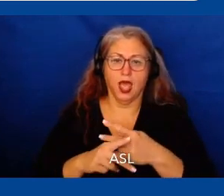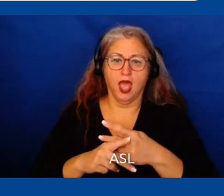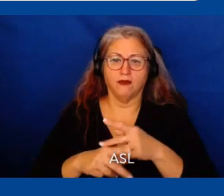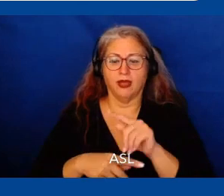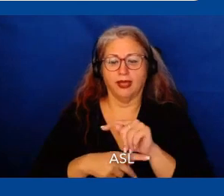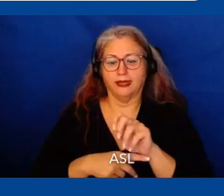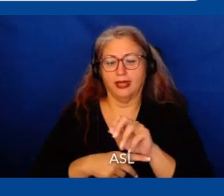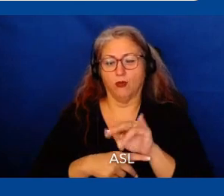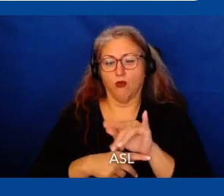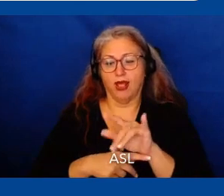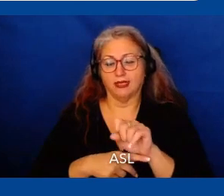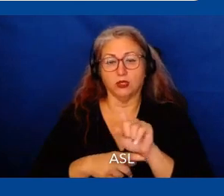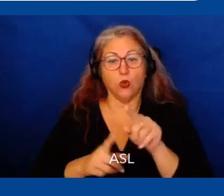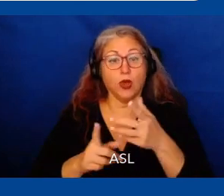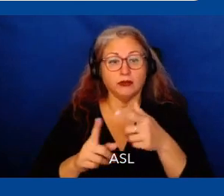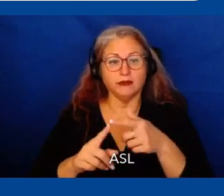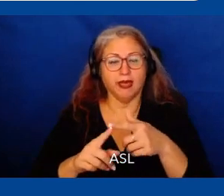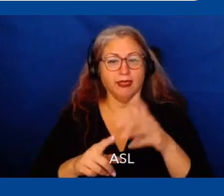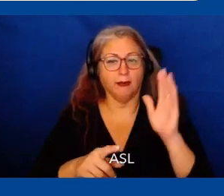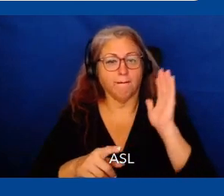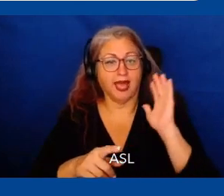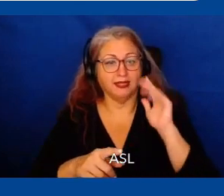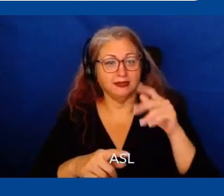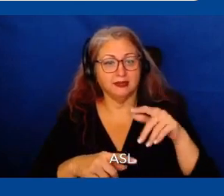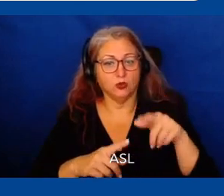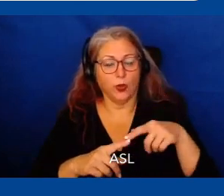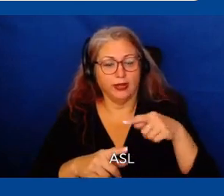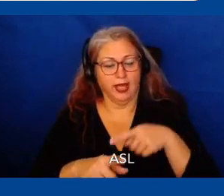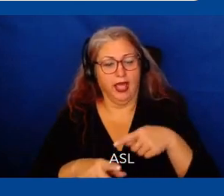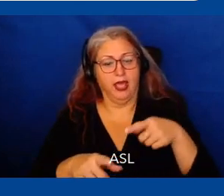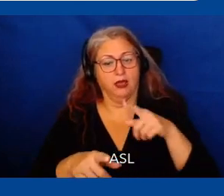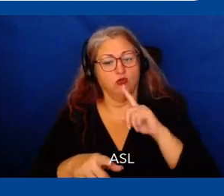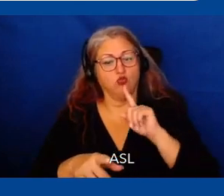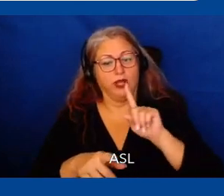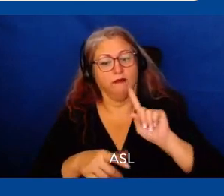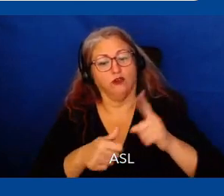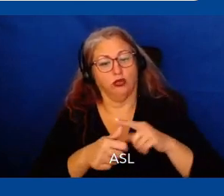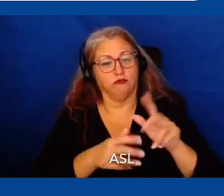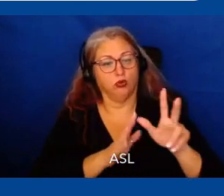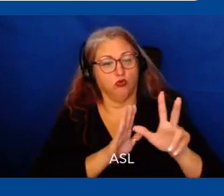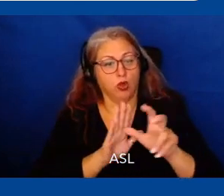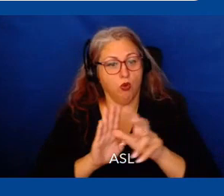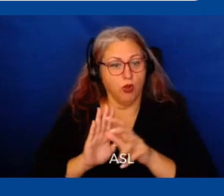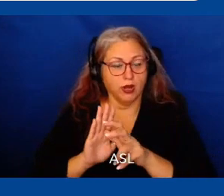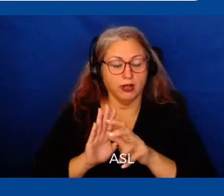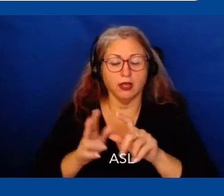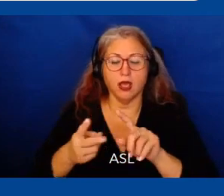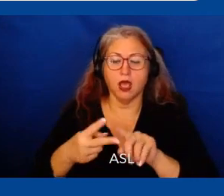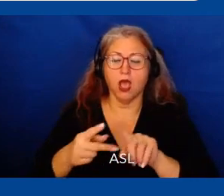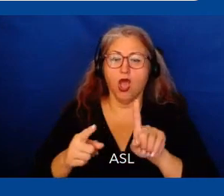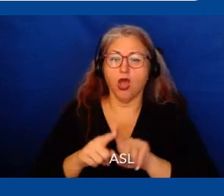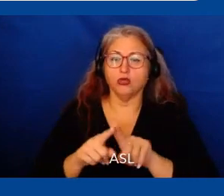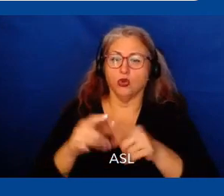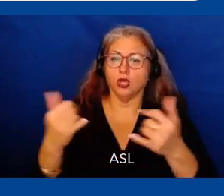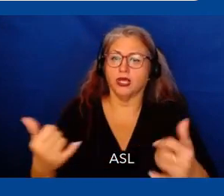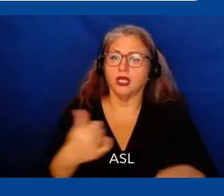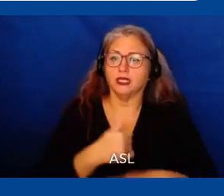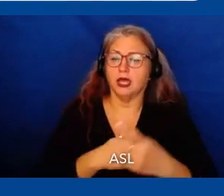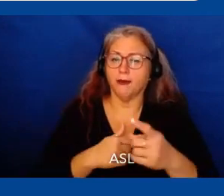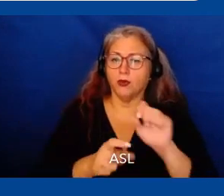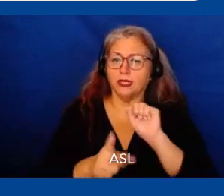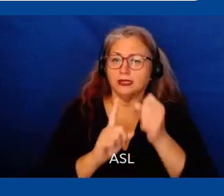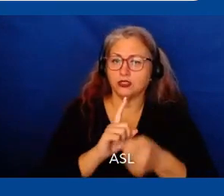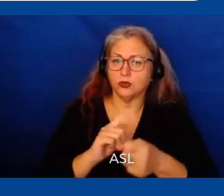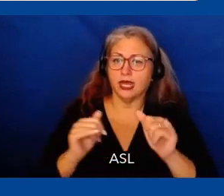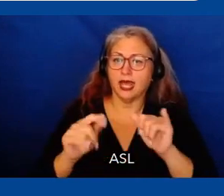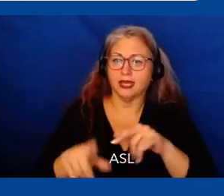which is the past, when the recording was made, but also contemporary situation in which like